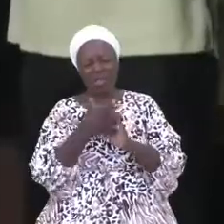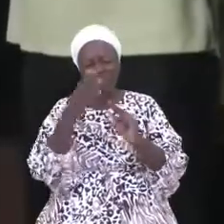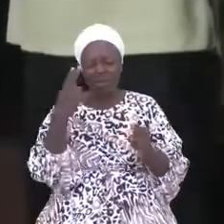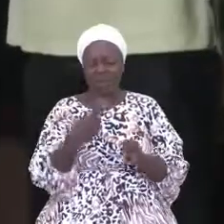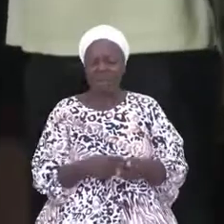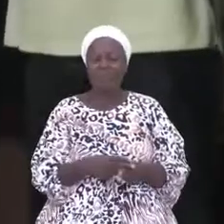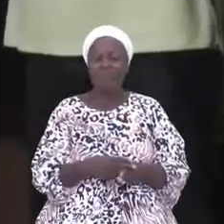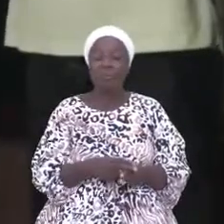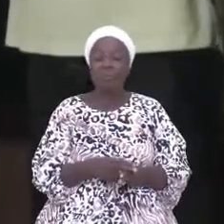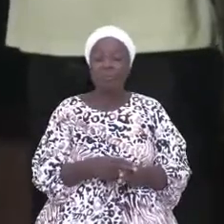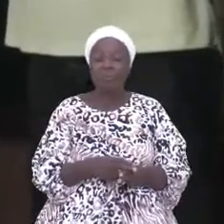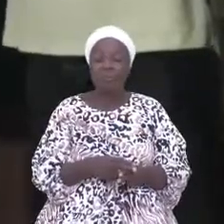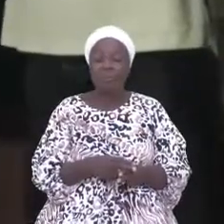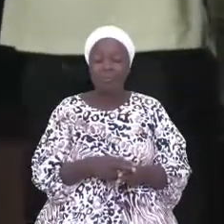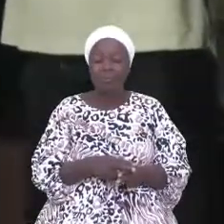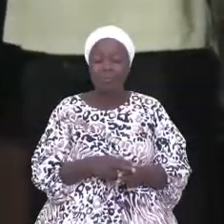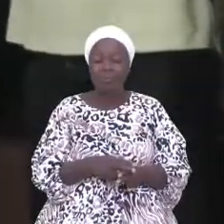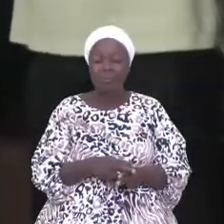name.